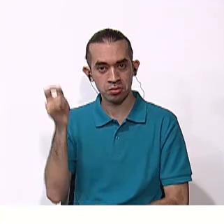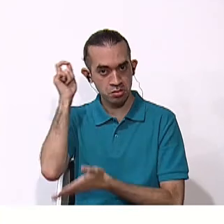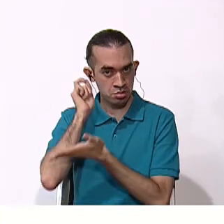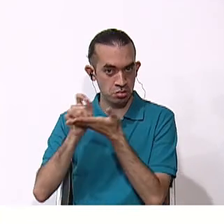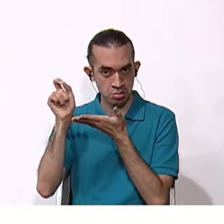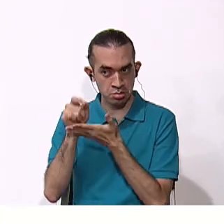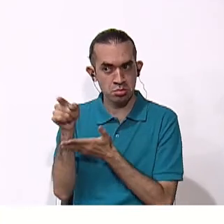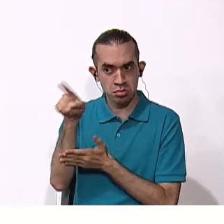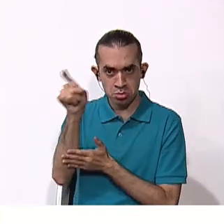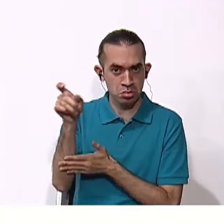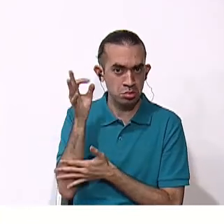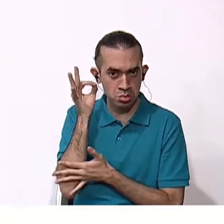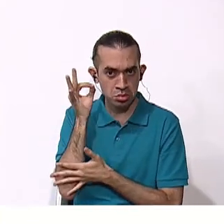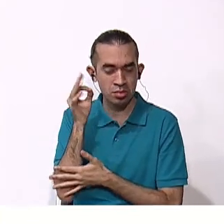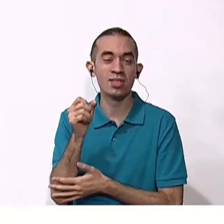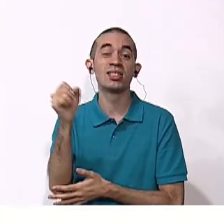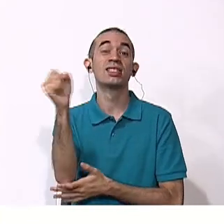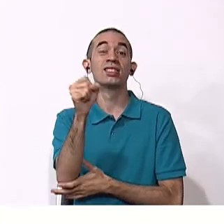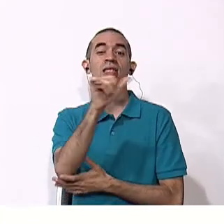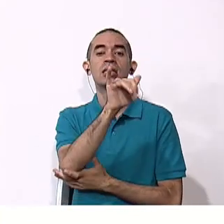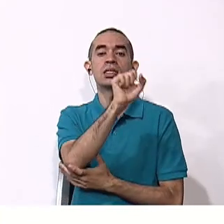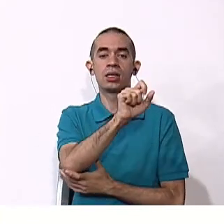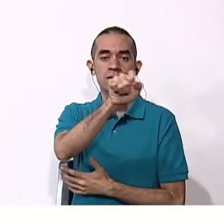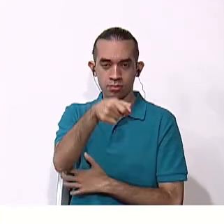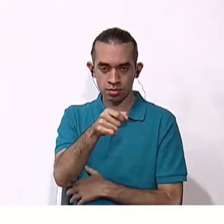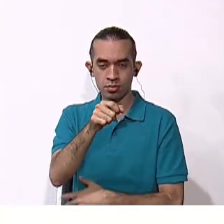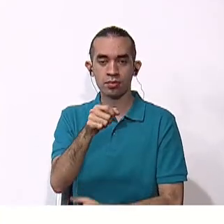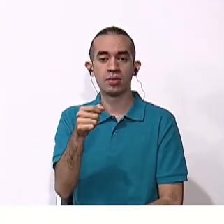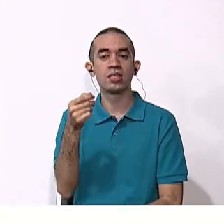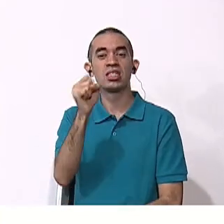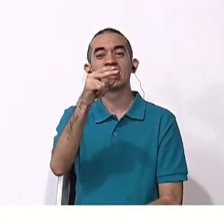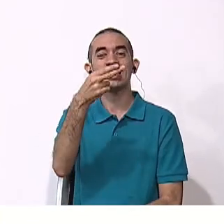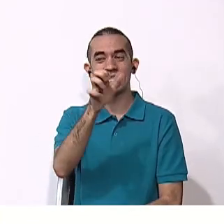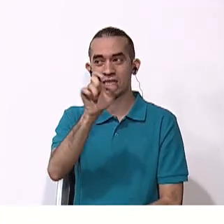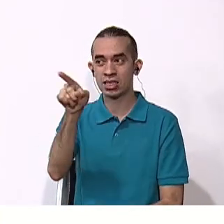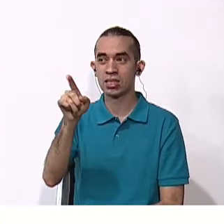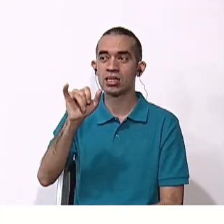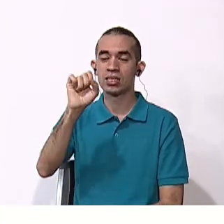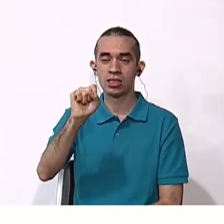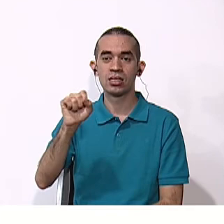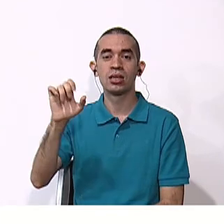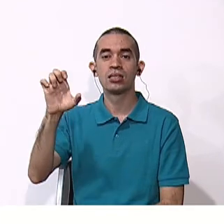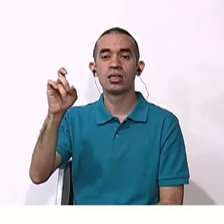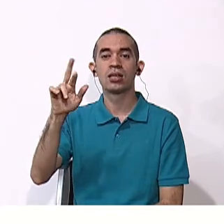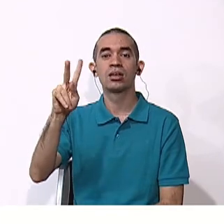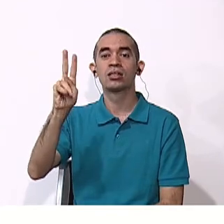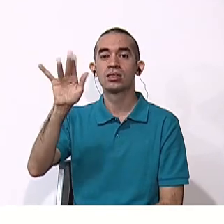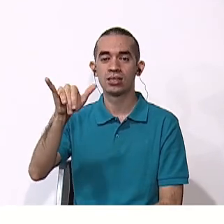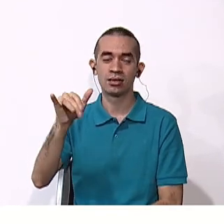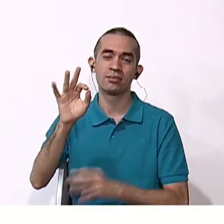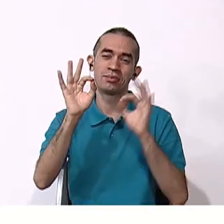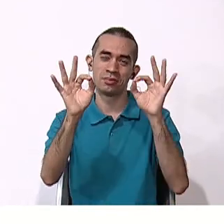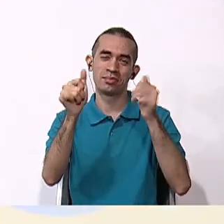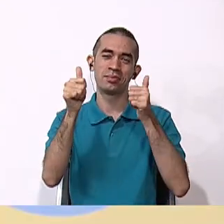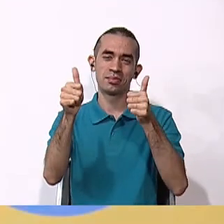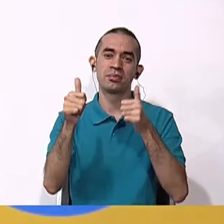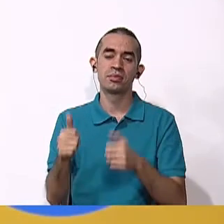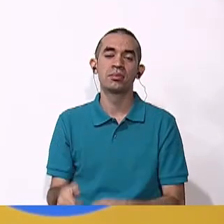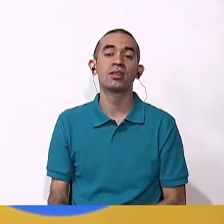secretary? Yes, she is a secretary. Very, very